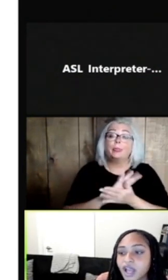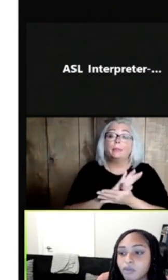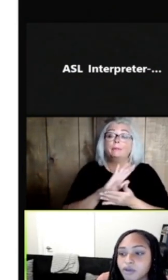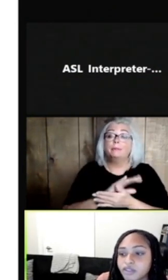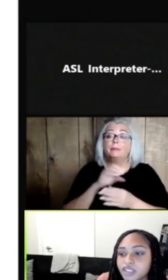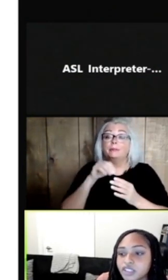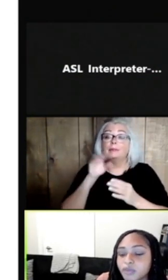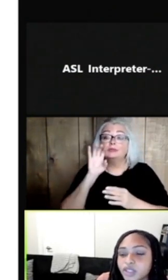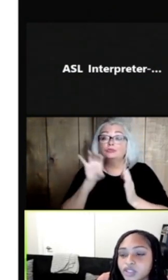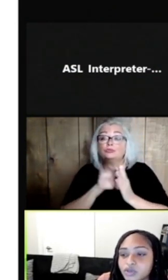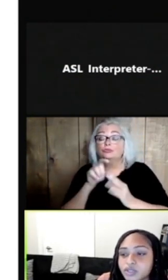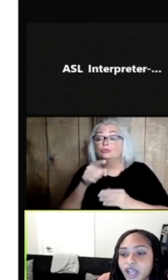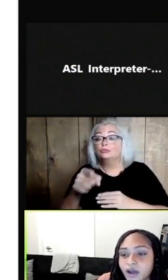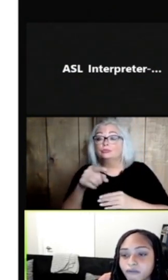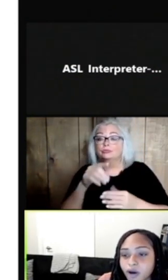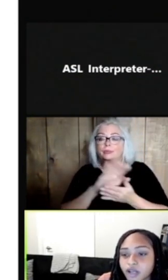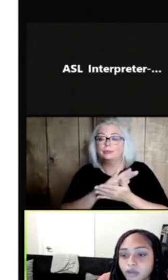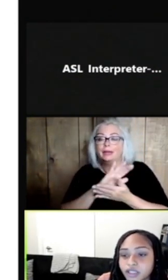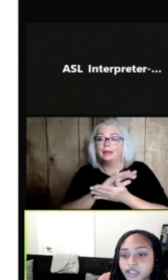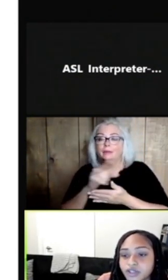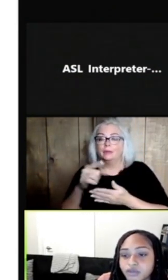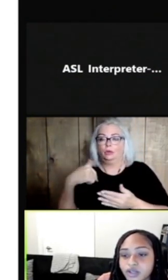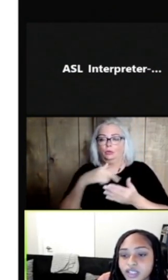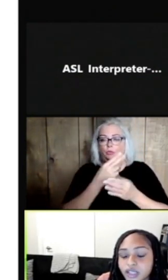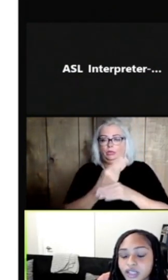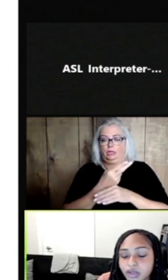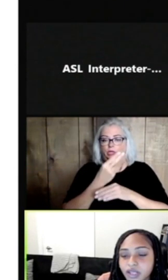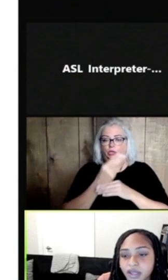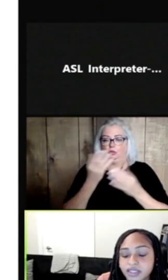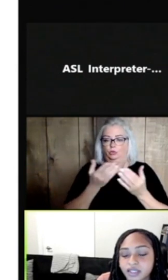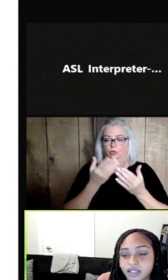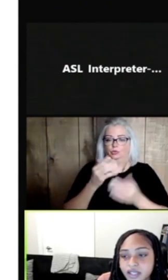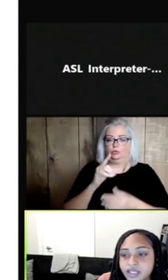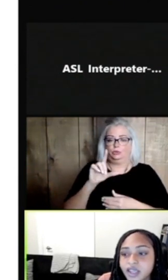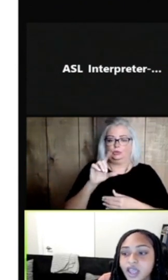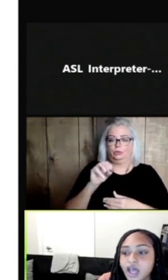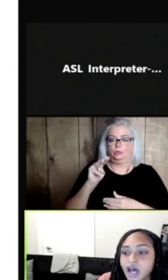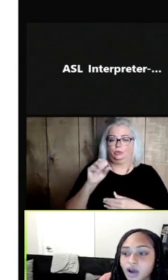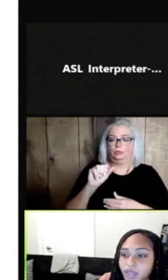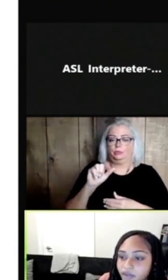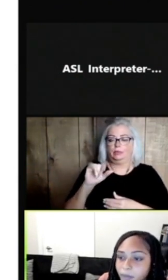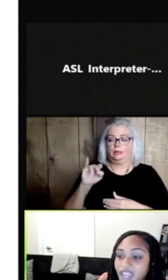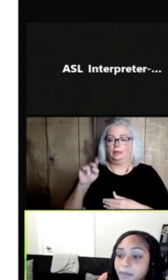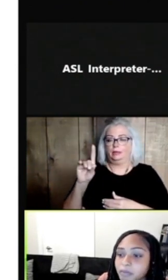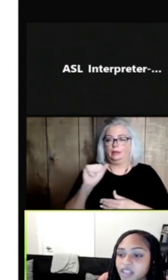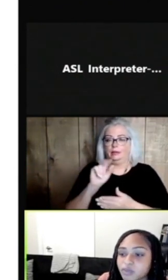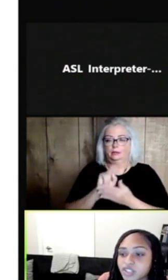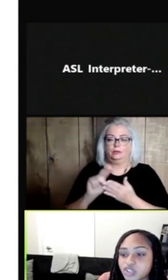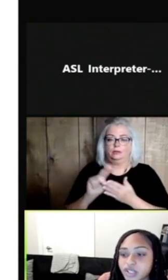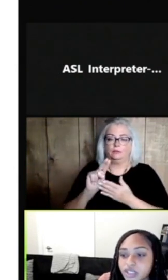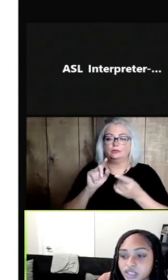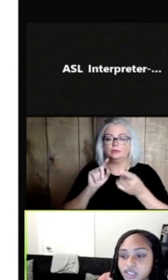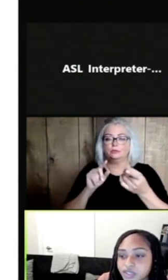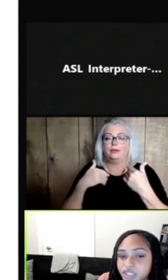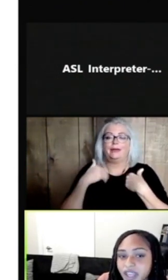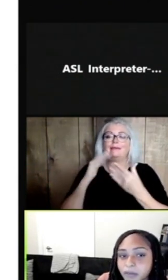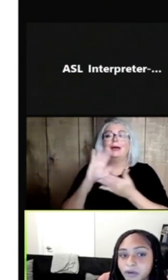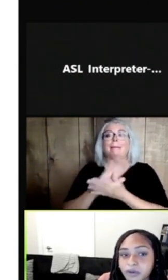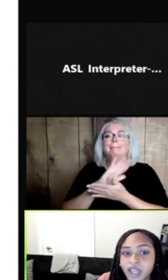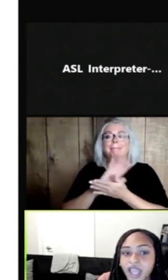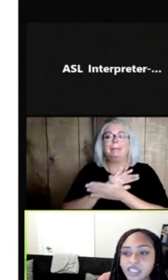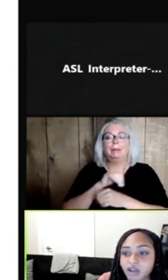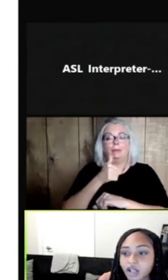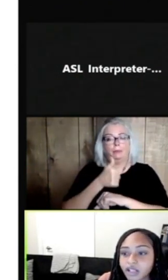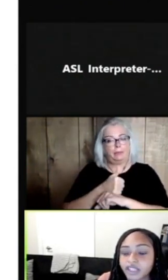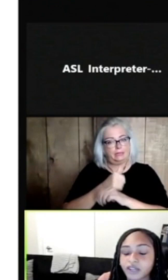photograph. However, this is what we use for our Loma Linda University community-based clinics. we have a paper-based registration. So this